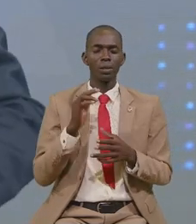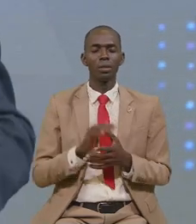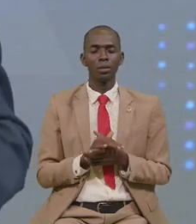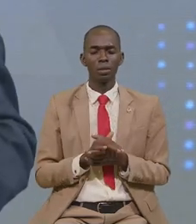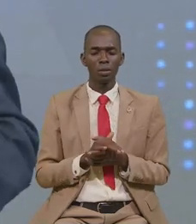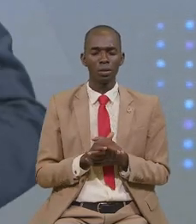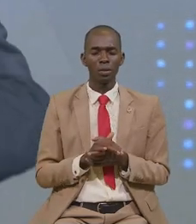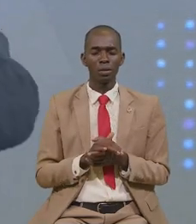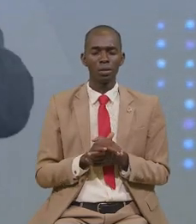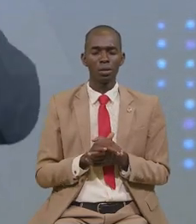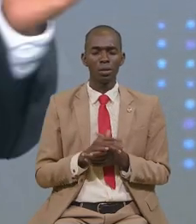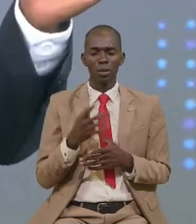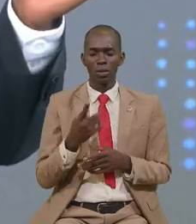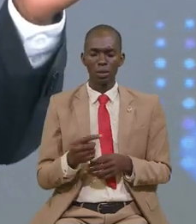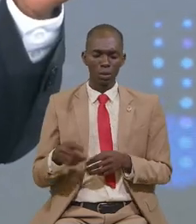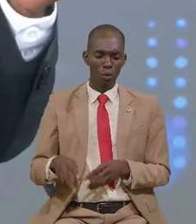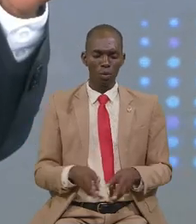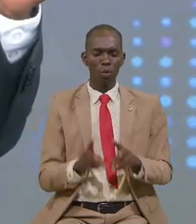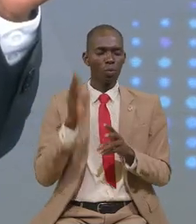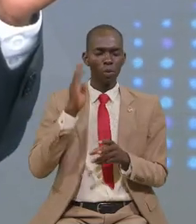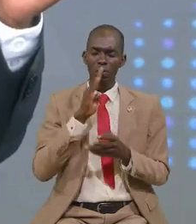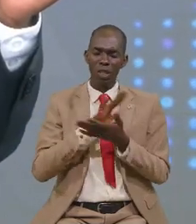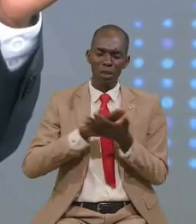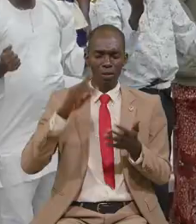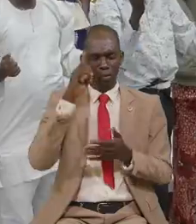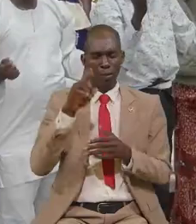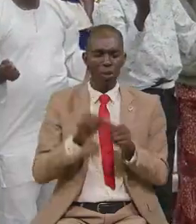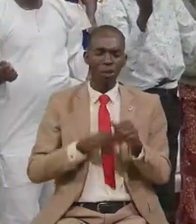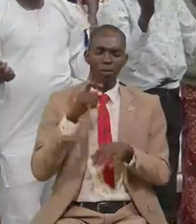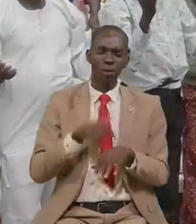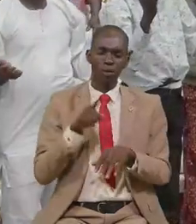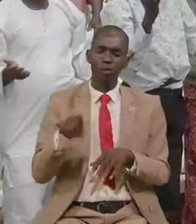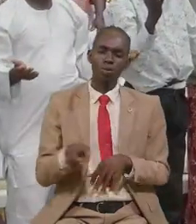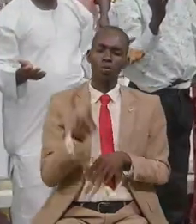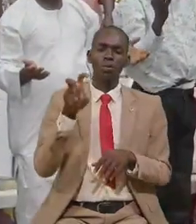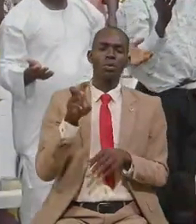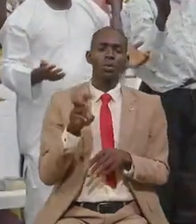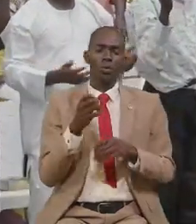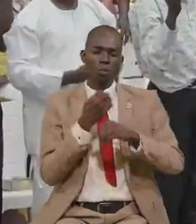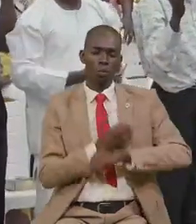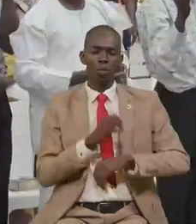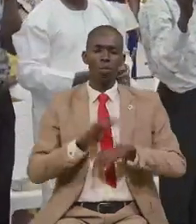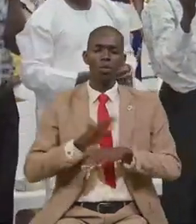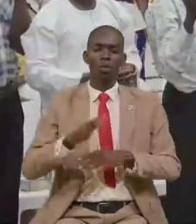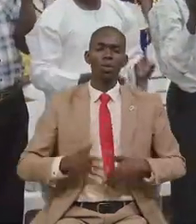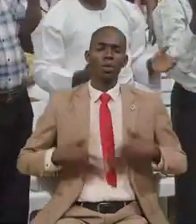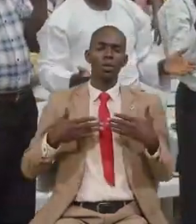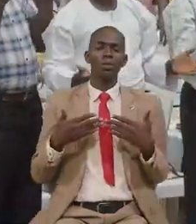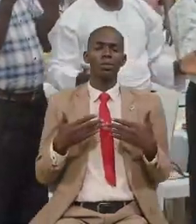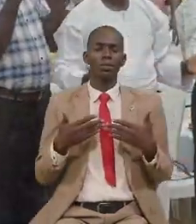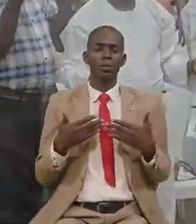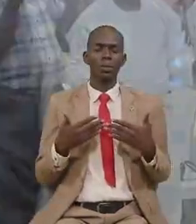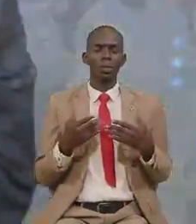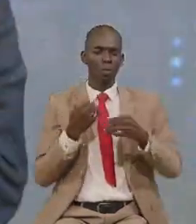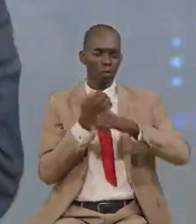The road will be clear for you every time you travel. Protection upon your life.